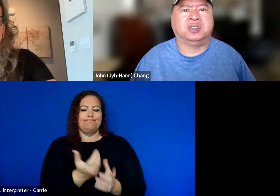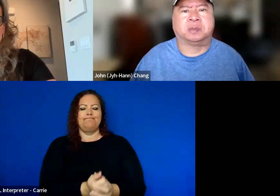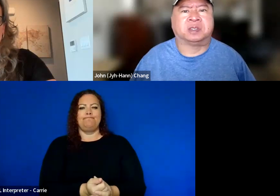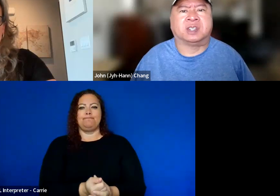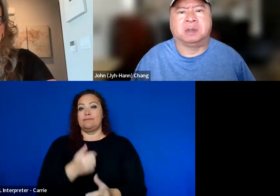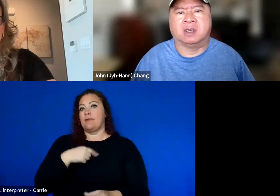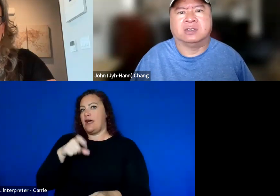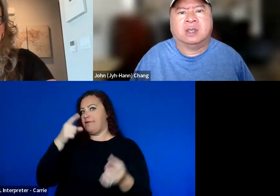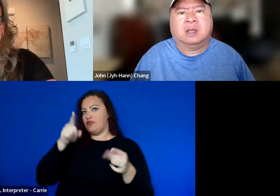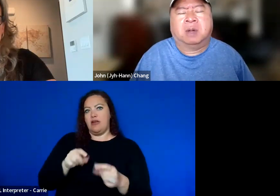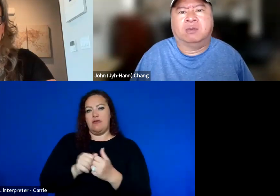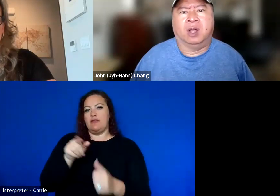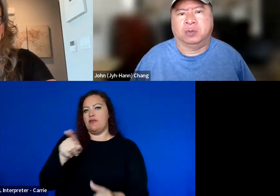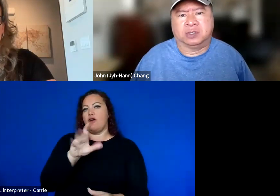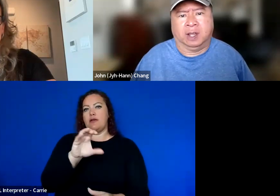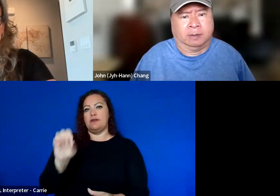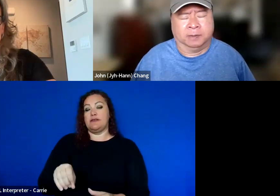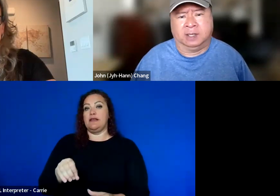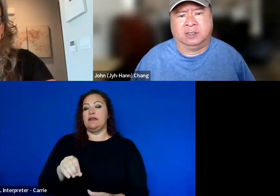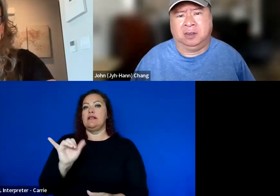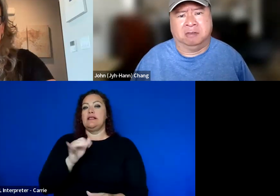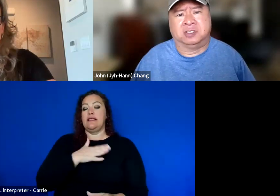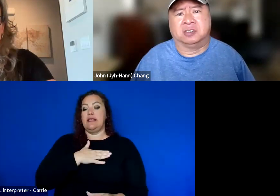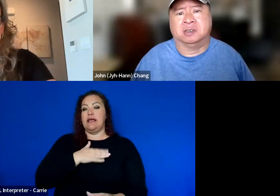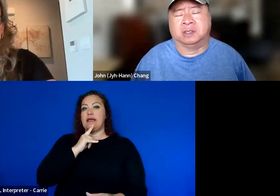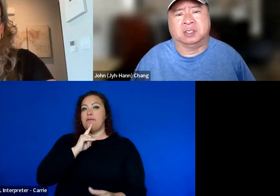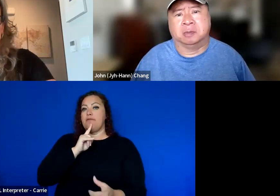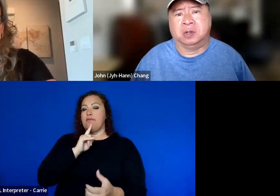with you 100%, because my wife will say, it's